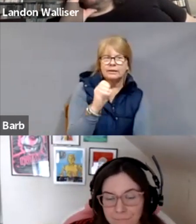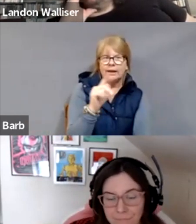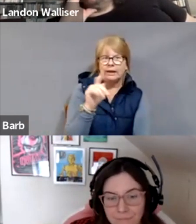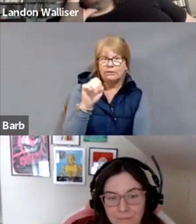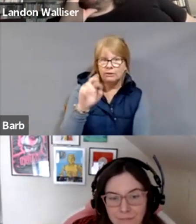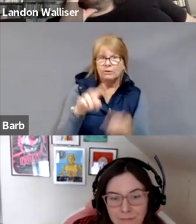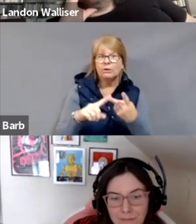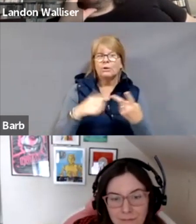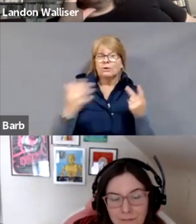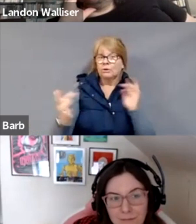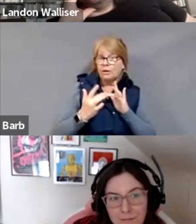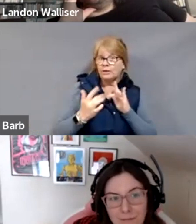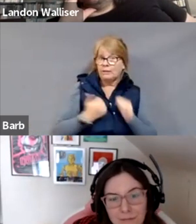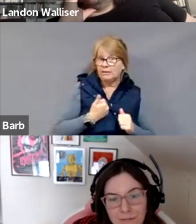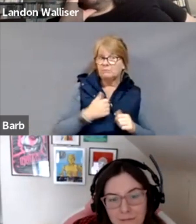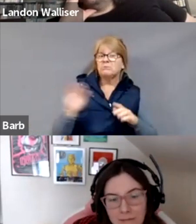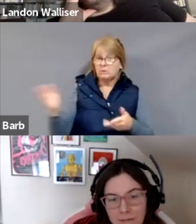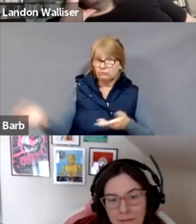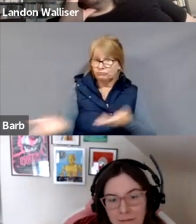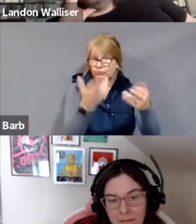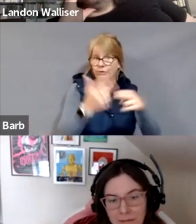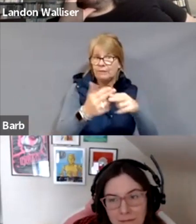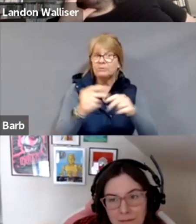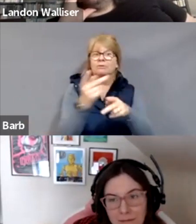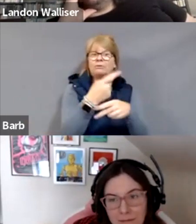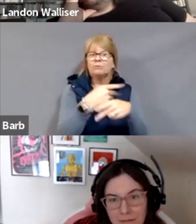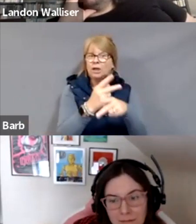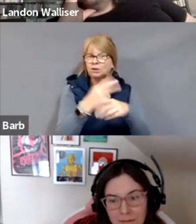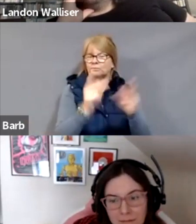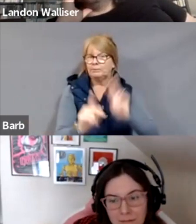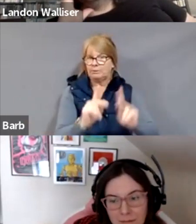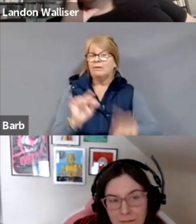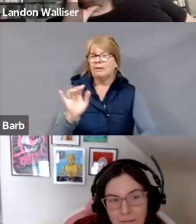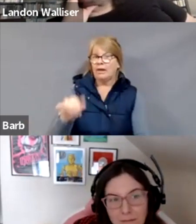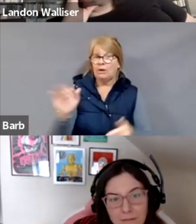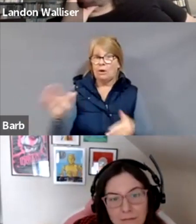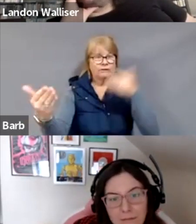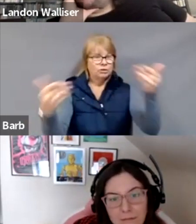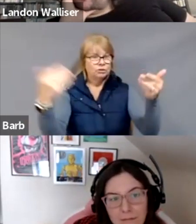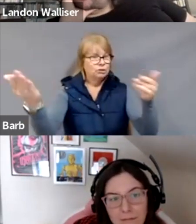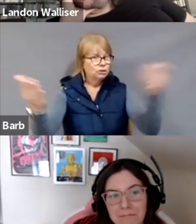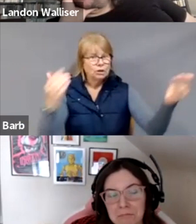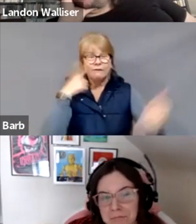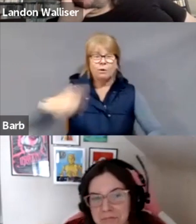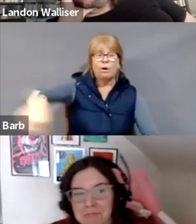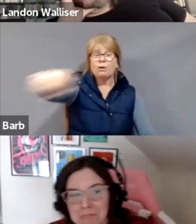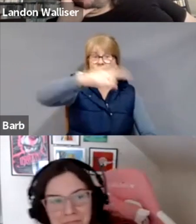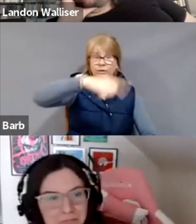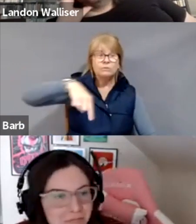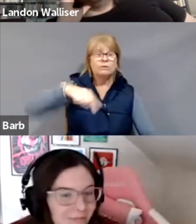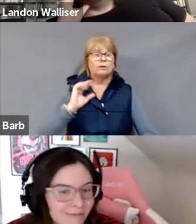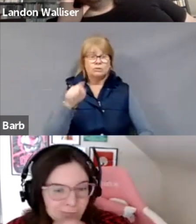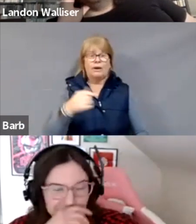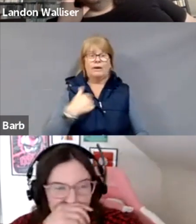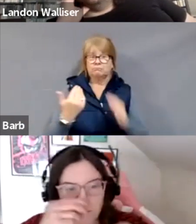you to our production people who Sounds great. in that conversation. That offer goes to the rest of this room. Our emails are